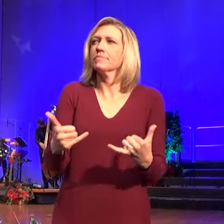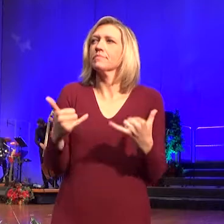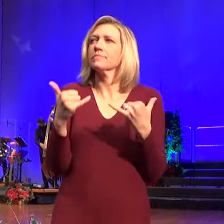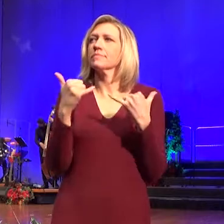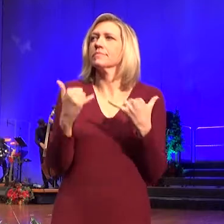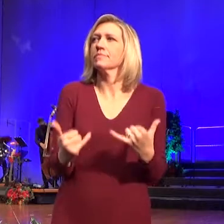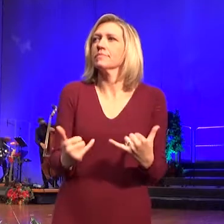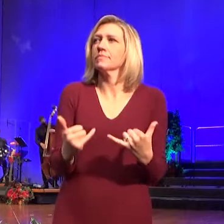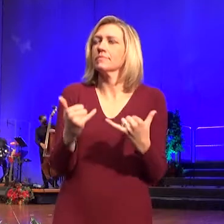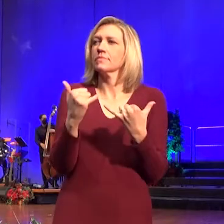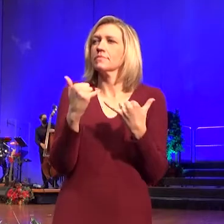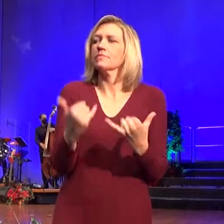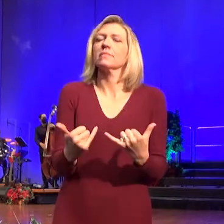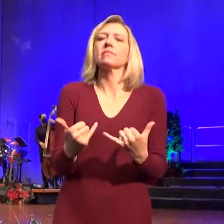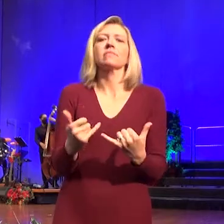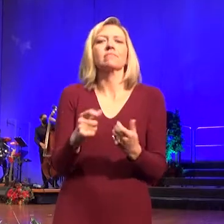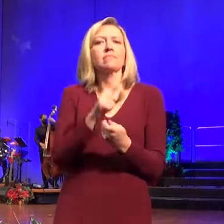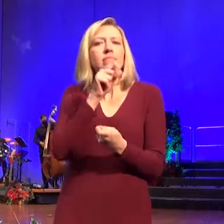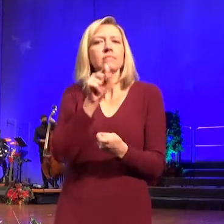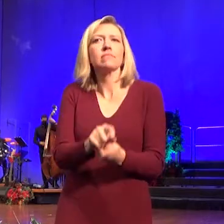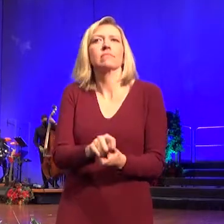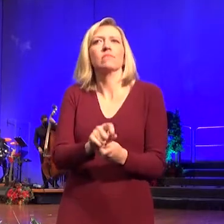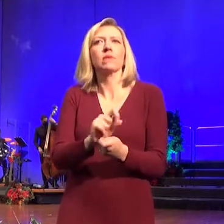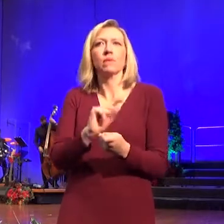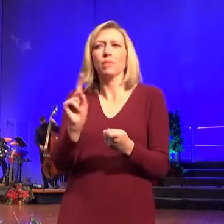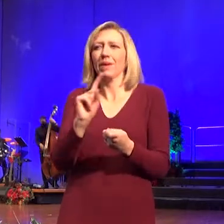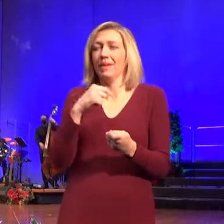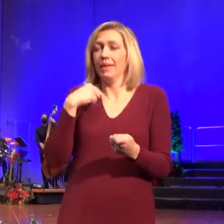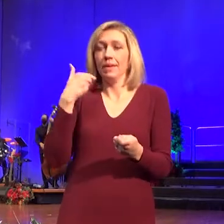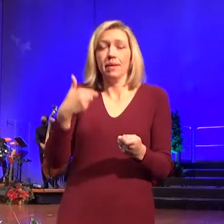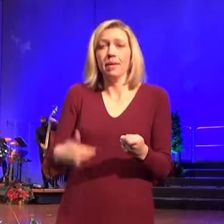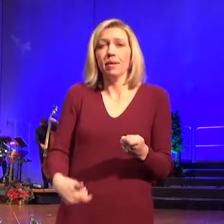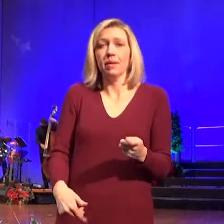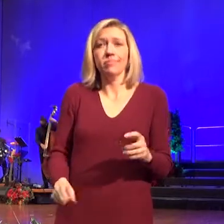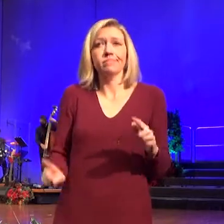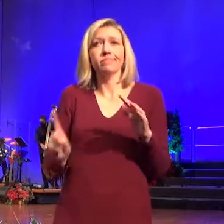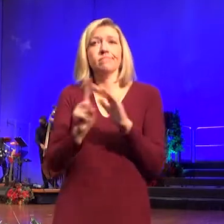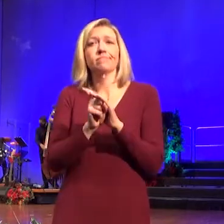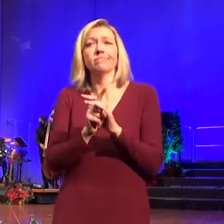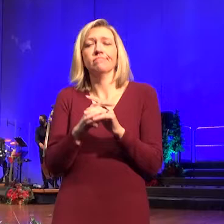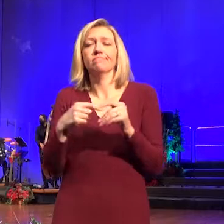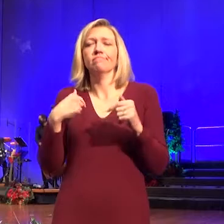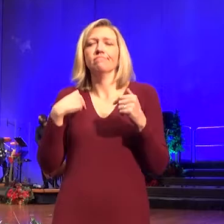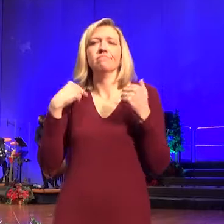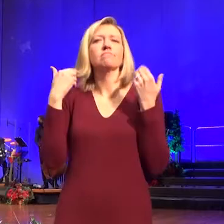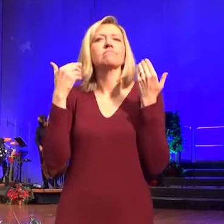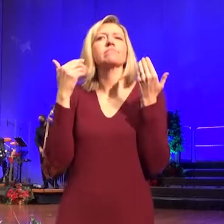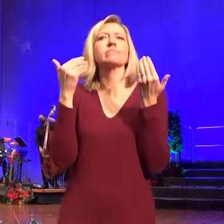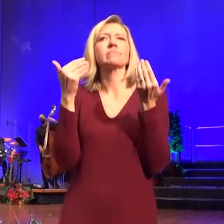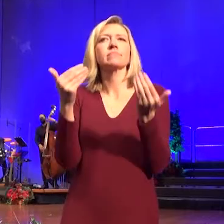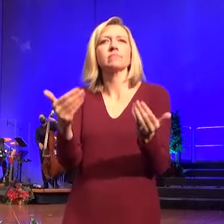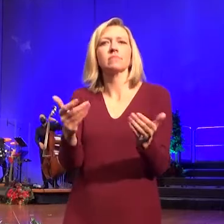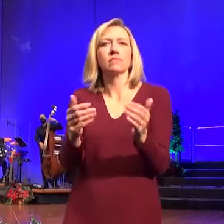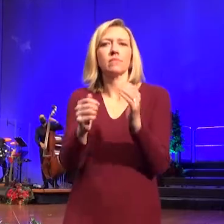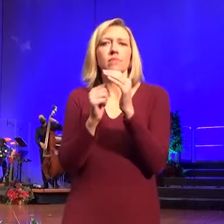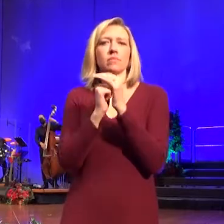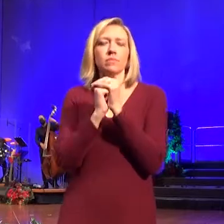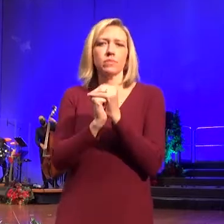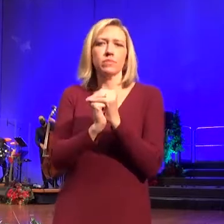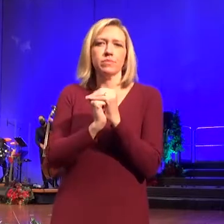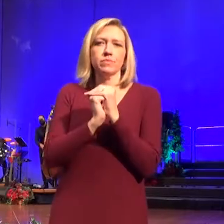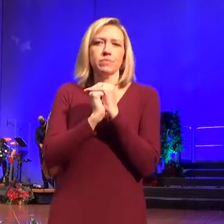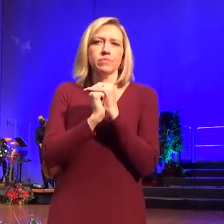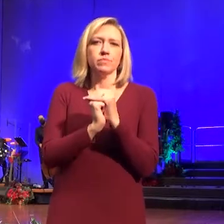here, right now, right where I am, I